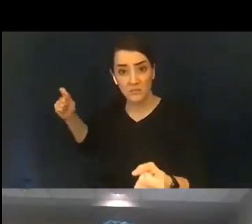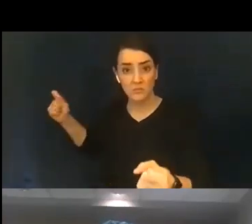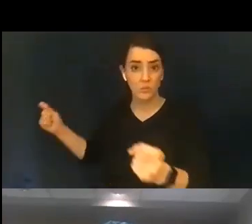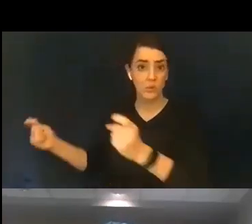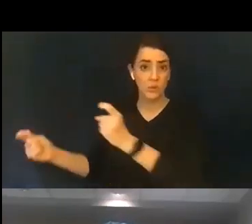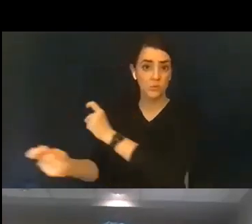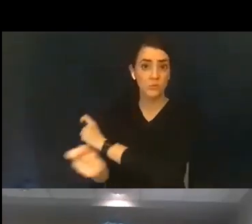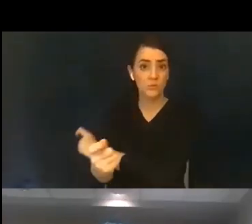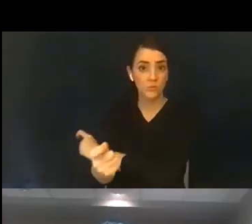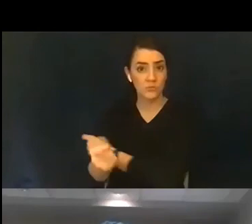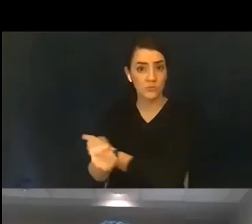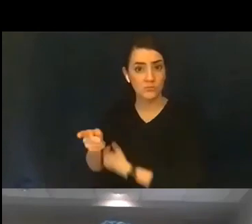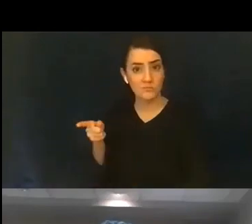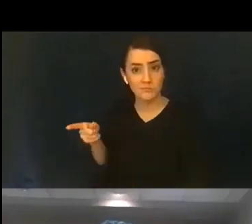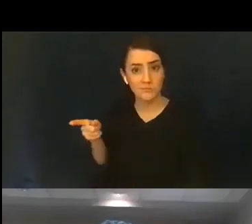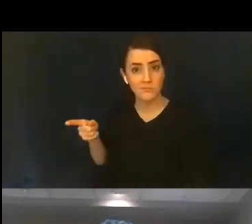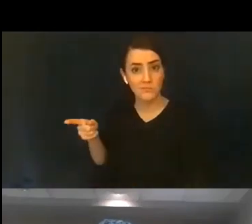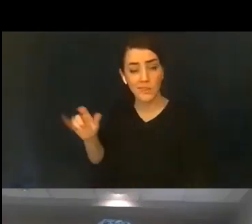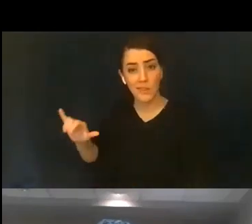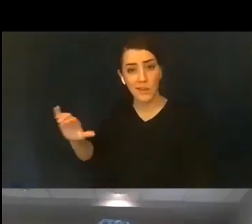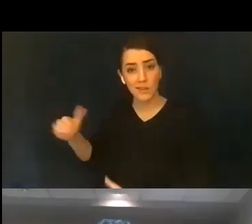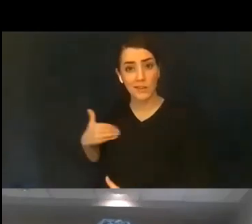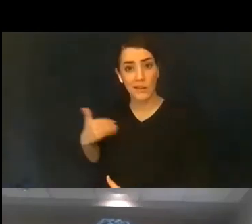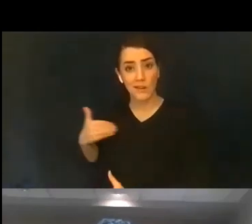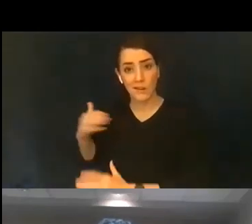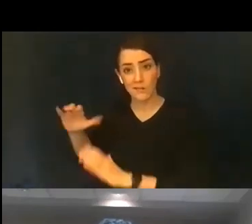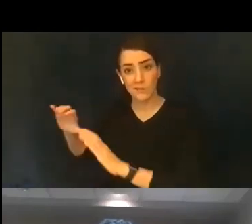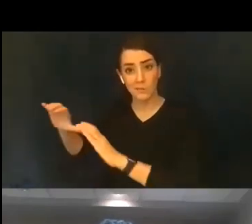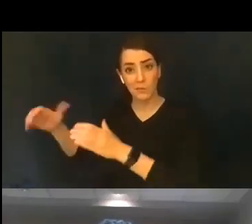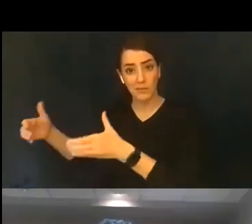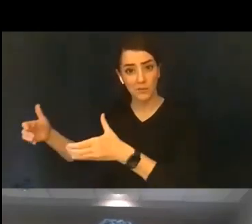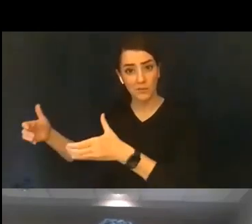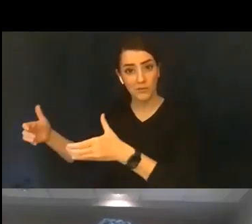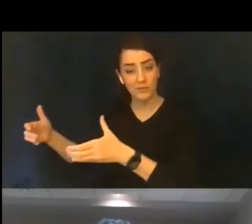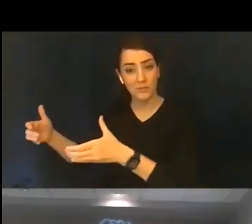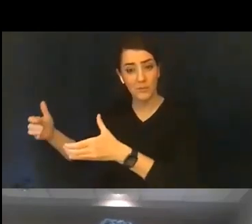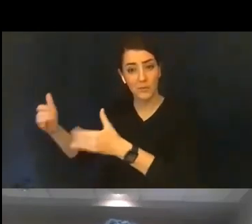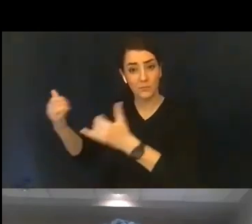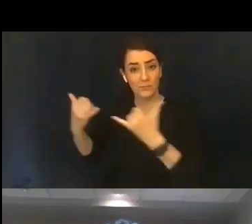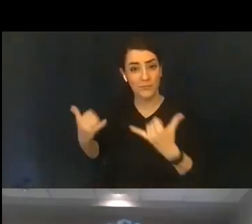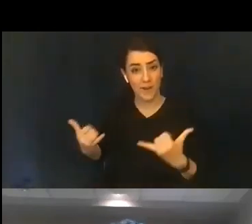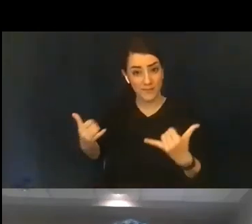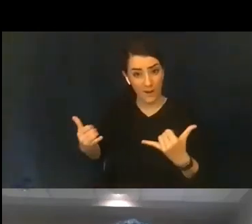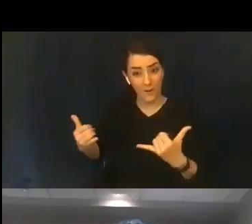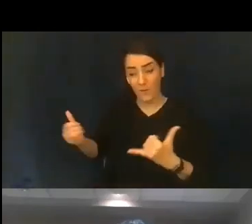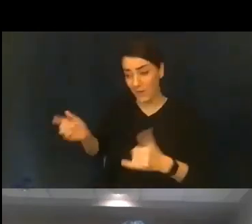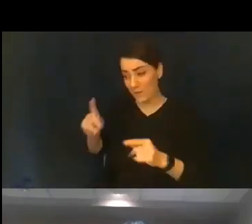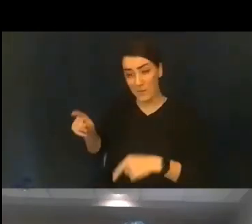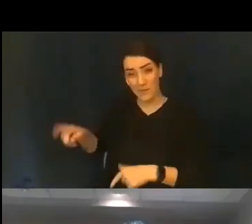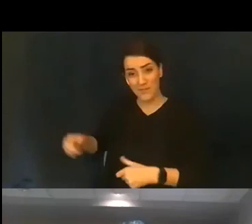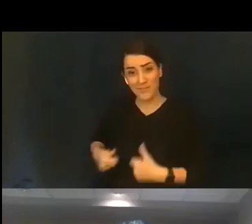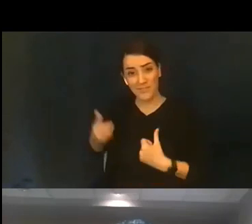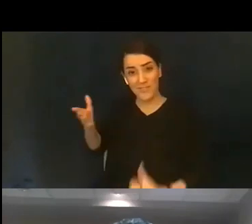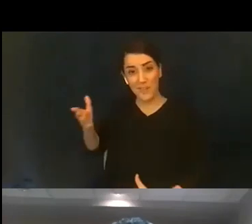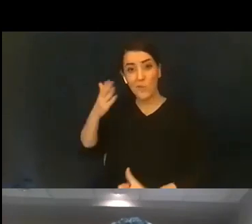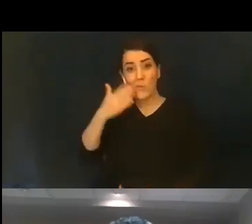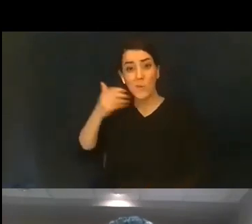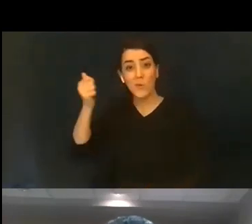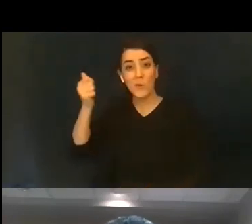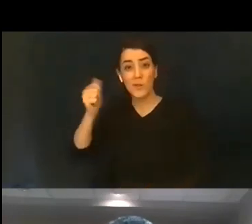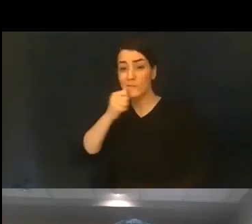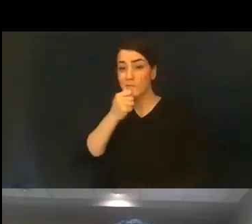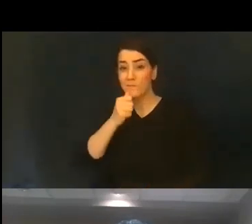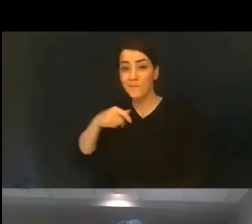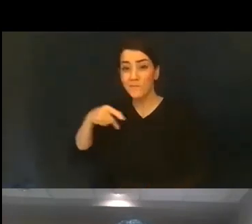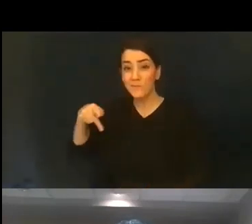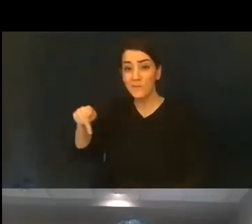because the people who are suffering from PTSDs, people who are afraid to speak